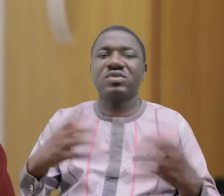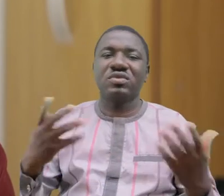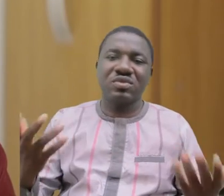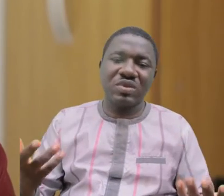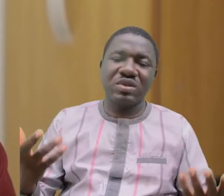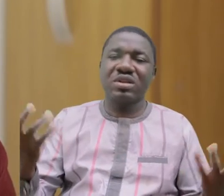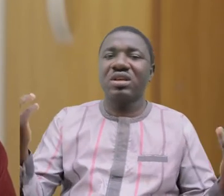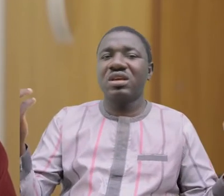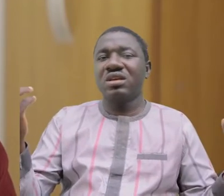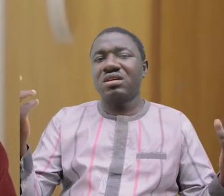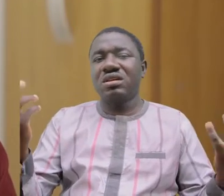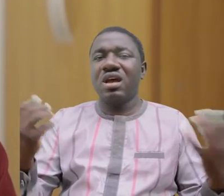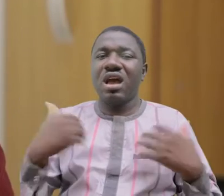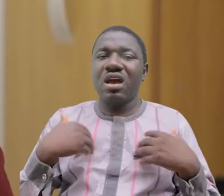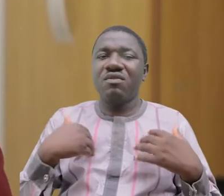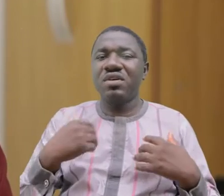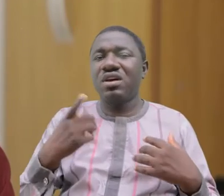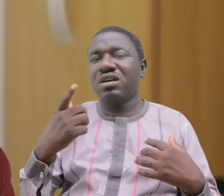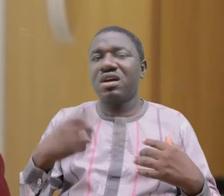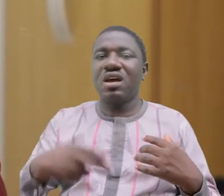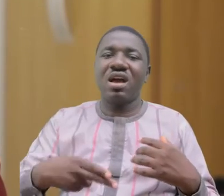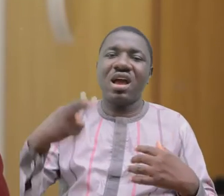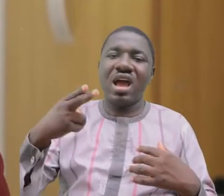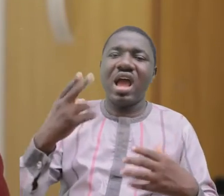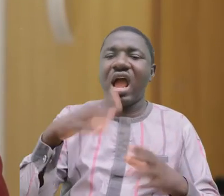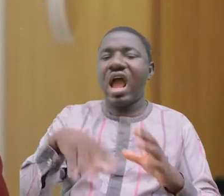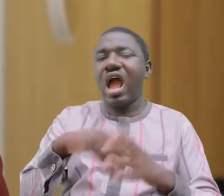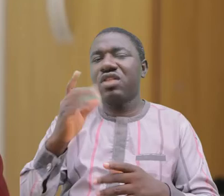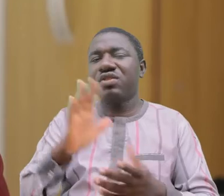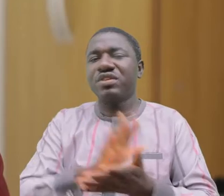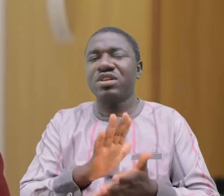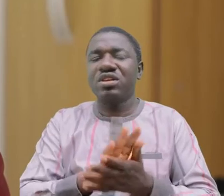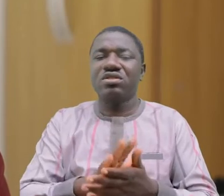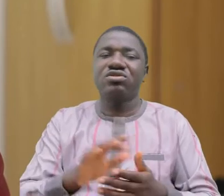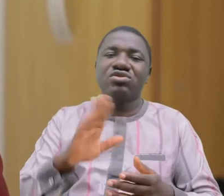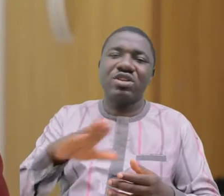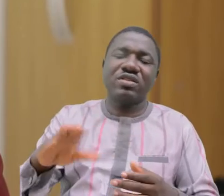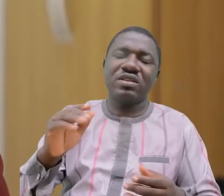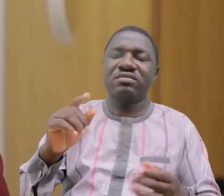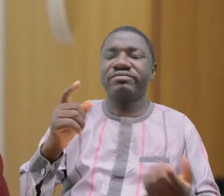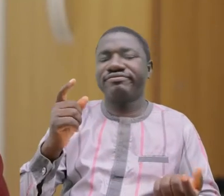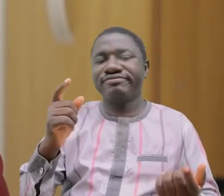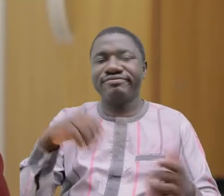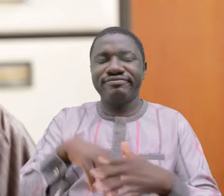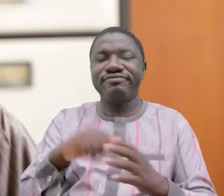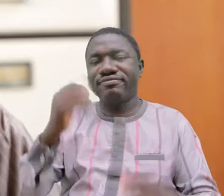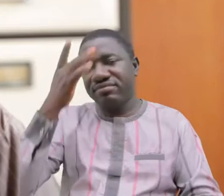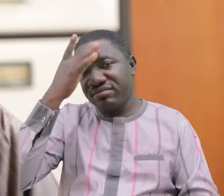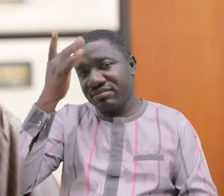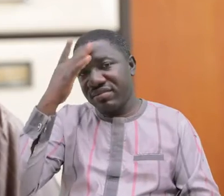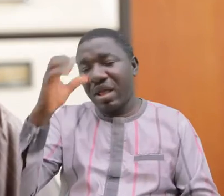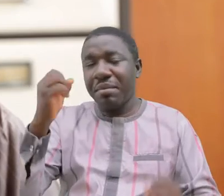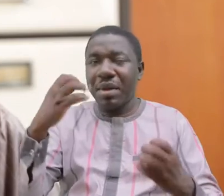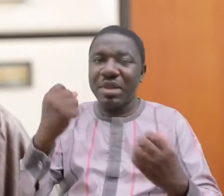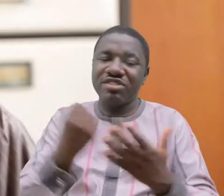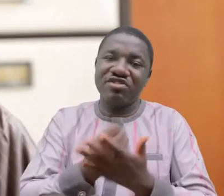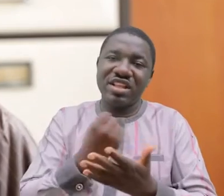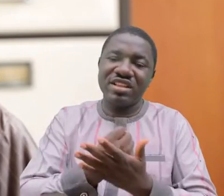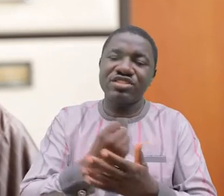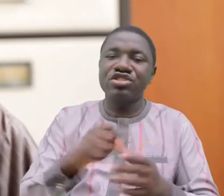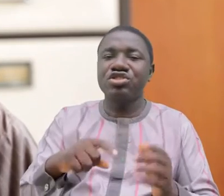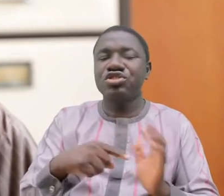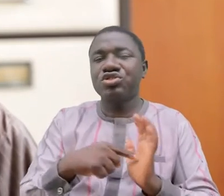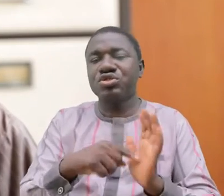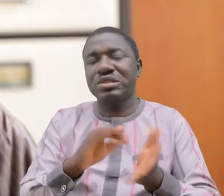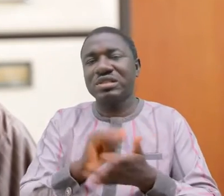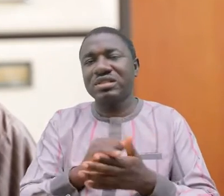doing. Kano has one of the highest out-of-school population. Children out of school. Many statistics has shown